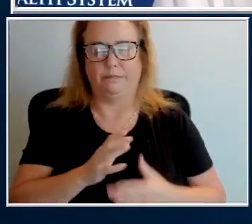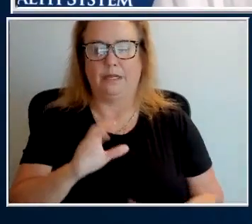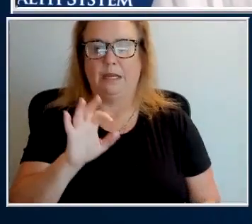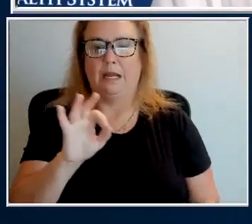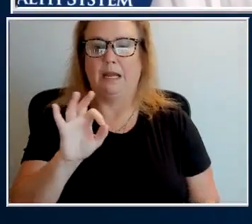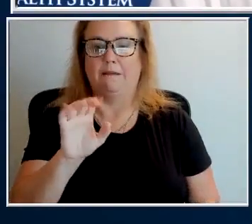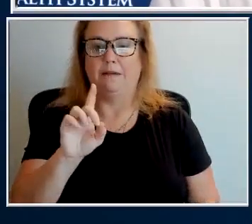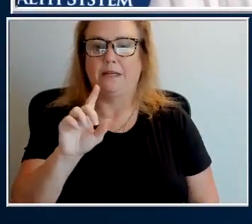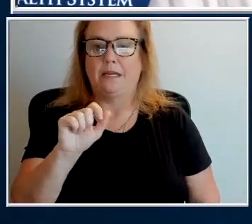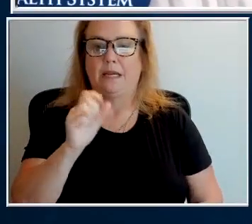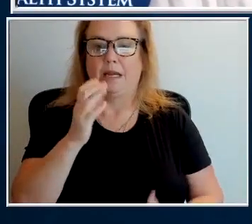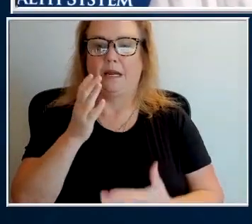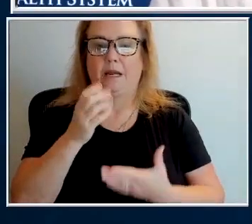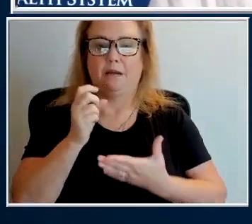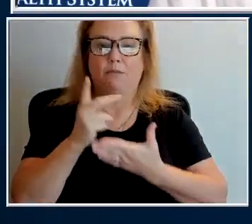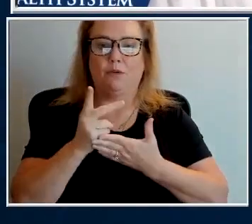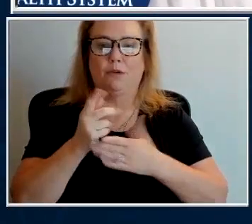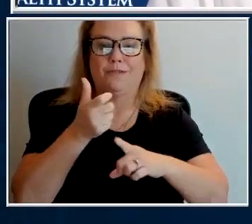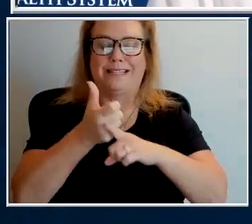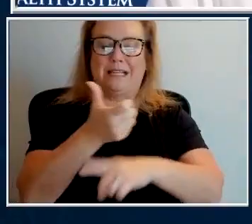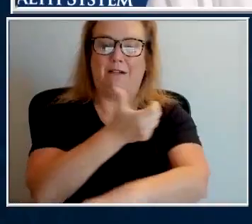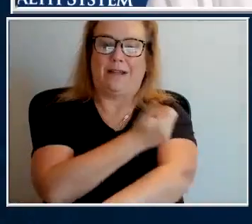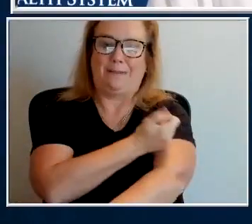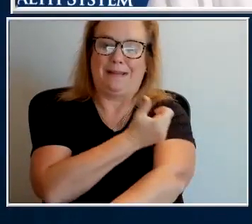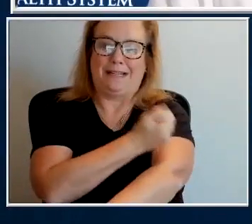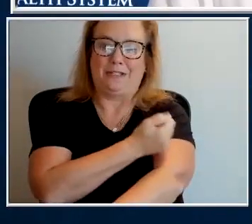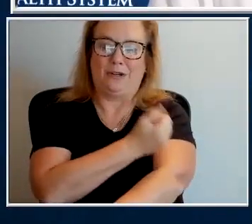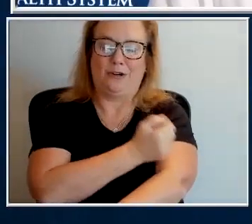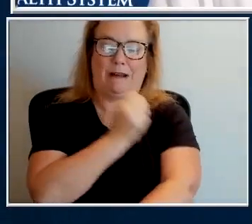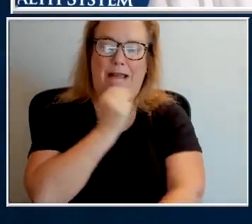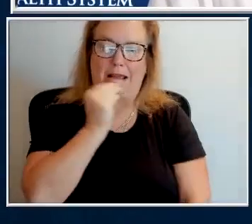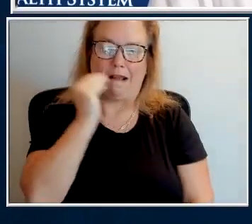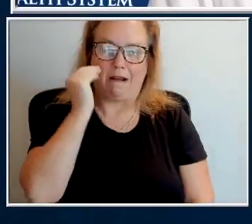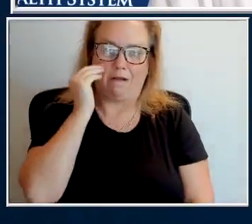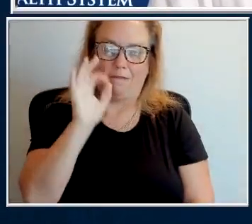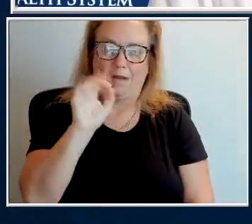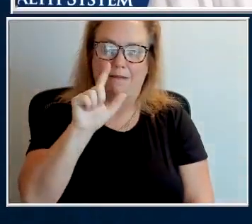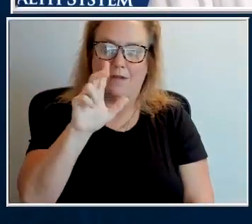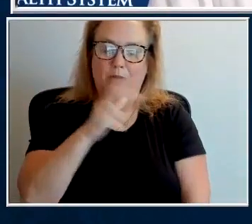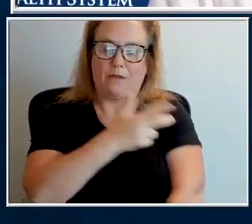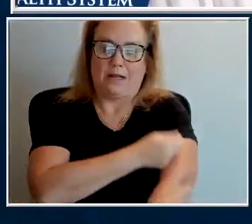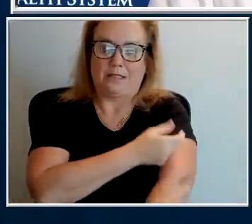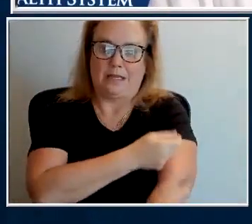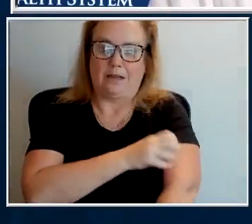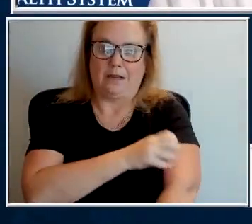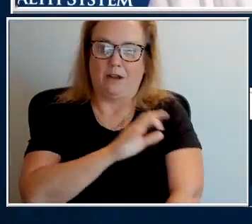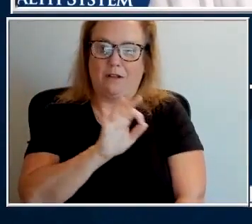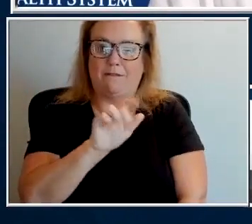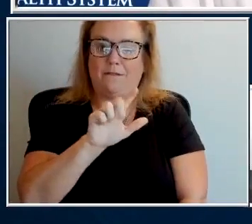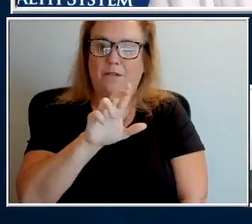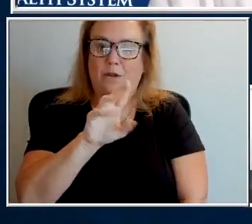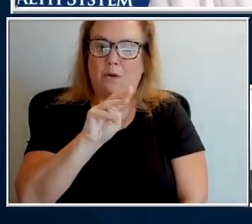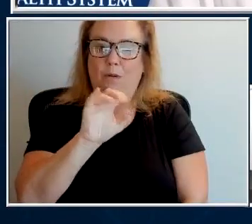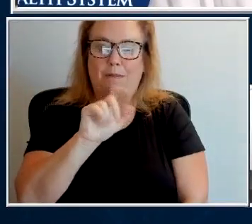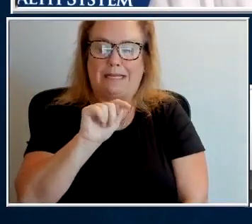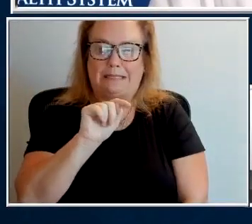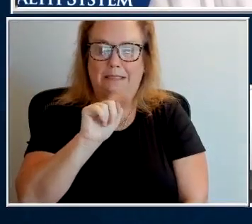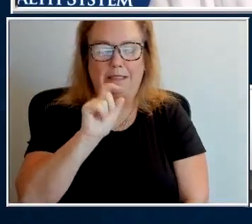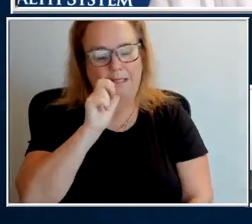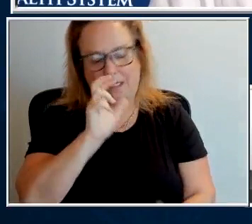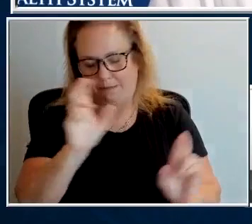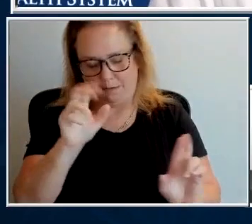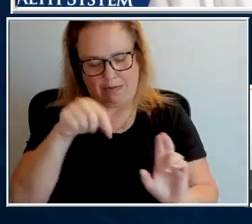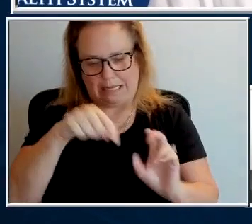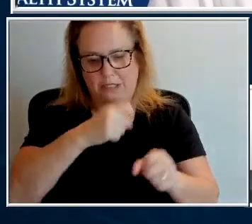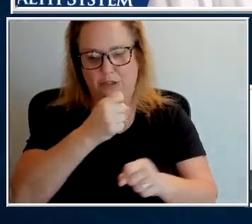first ever self-administered at-home flu vaccine known as FluMist. Doesn't look like it's going to be ready for this flu season,